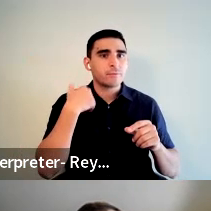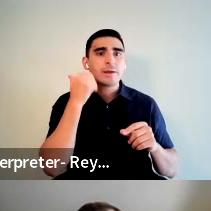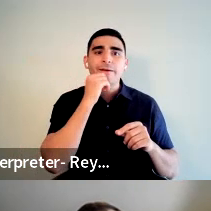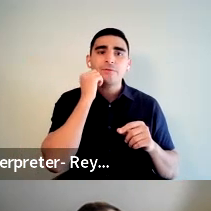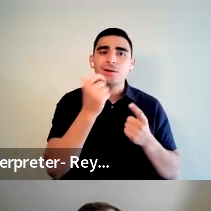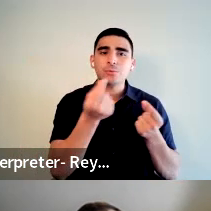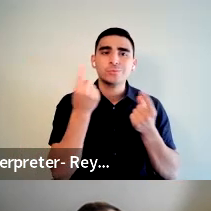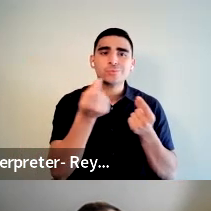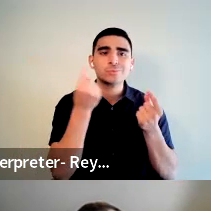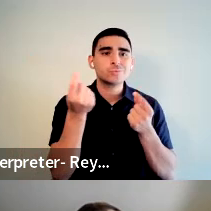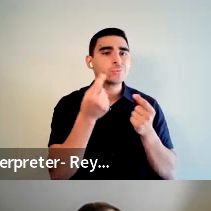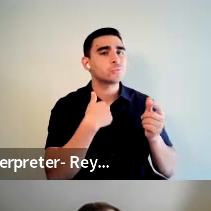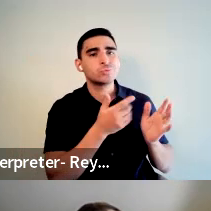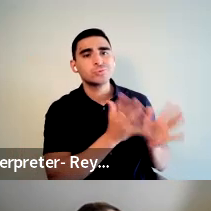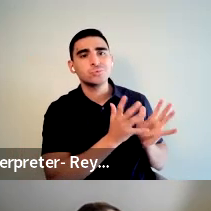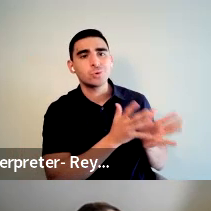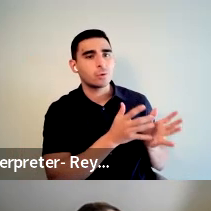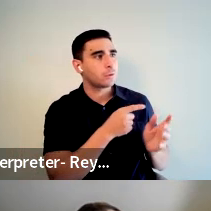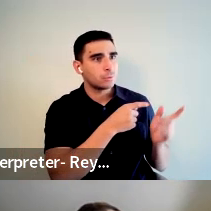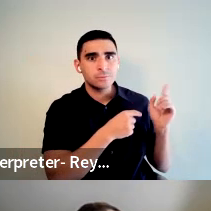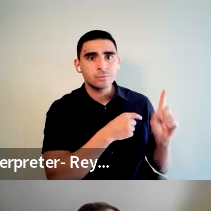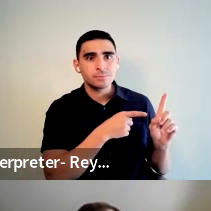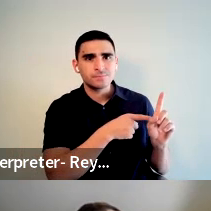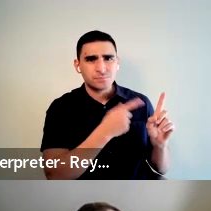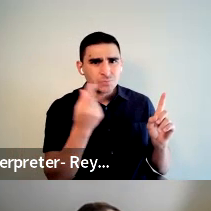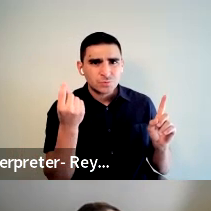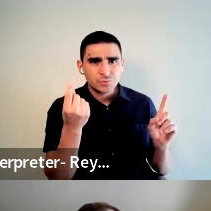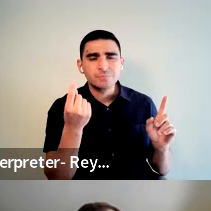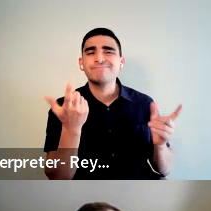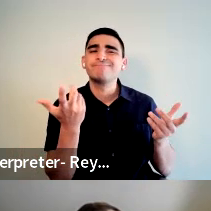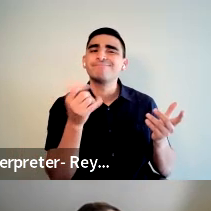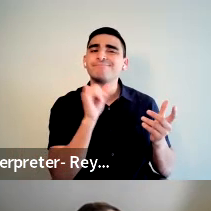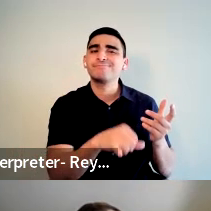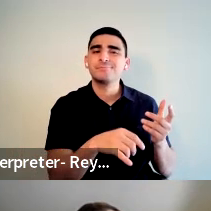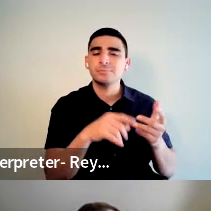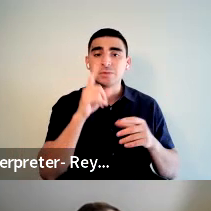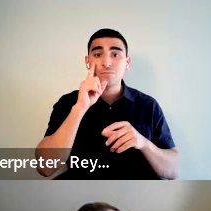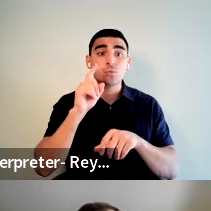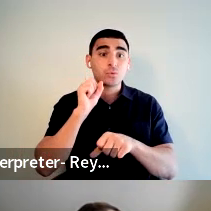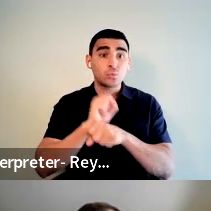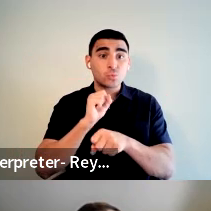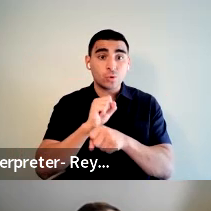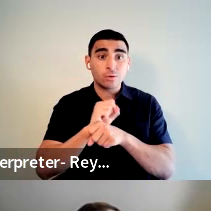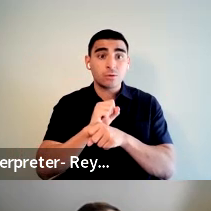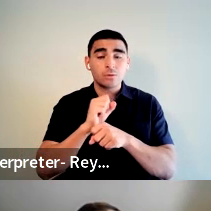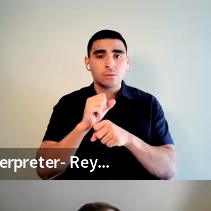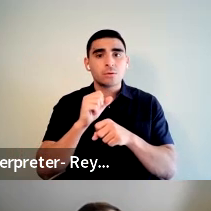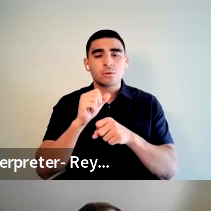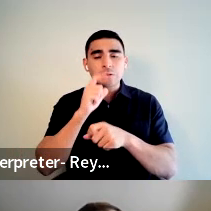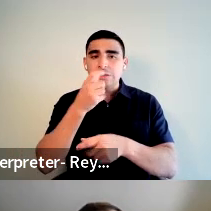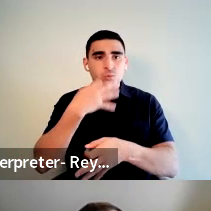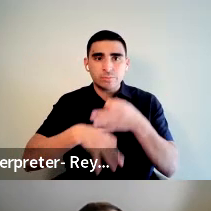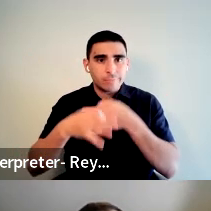somebody and chat with someone. So I think for workforce, I know it doesn't replace it, but just teaching